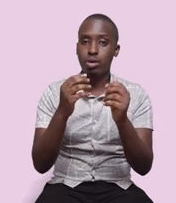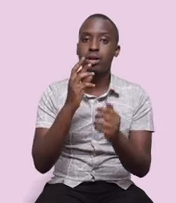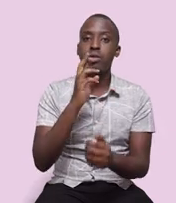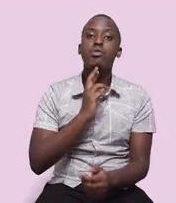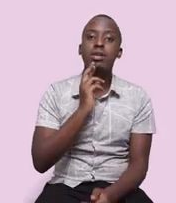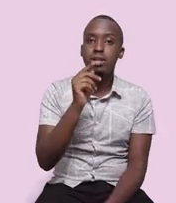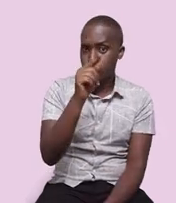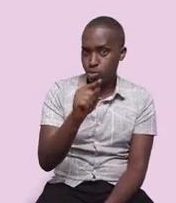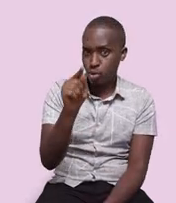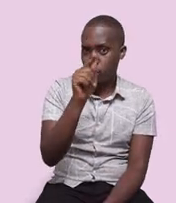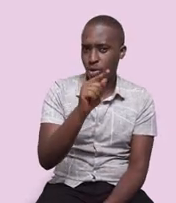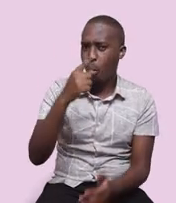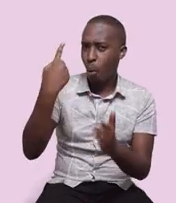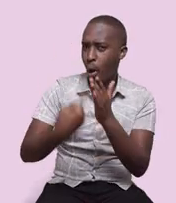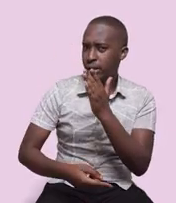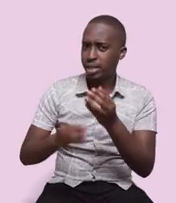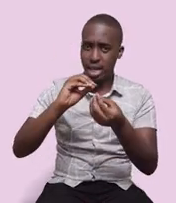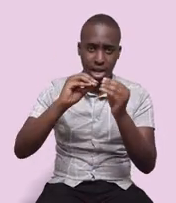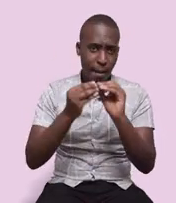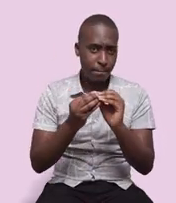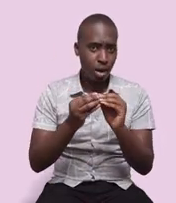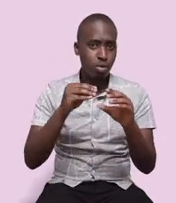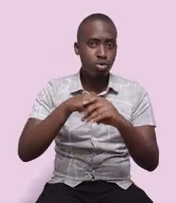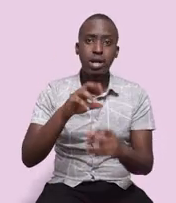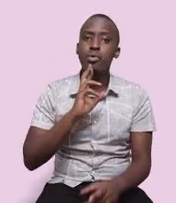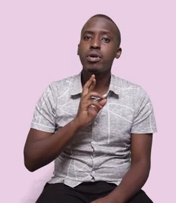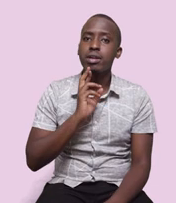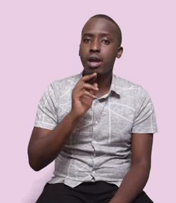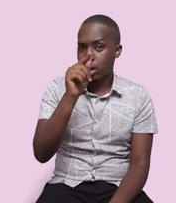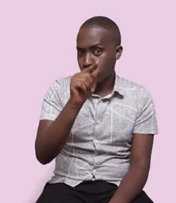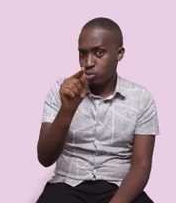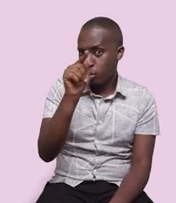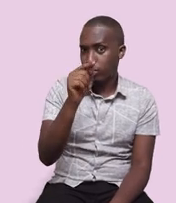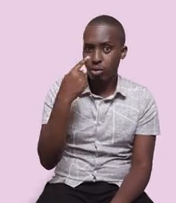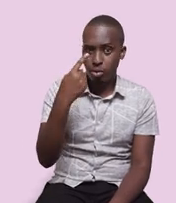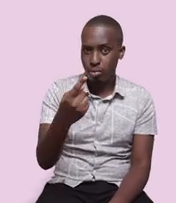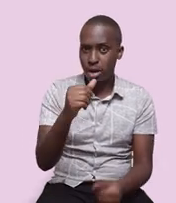dot. What is the number on the red dot?